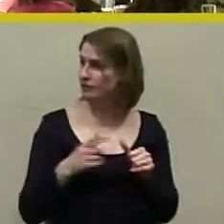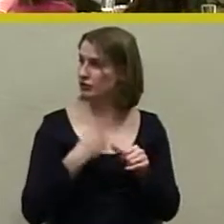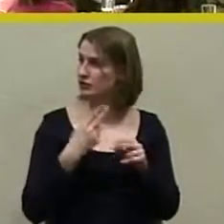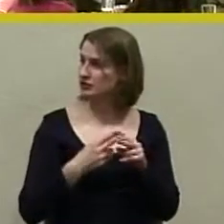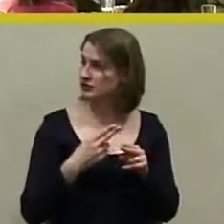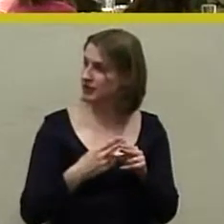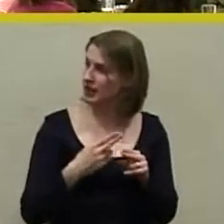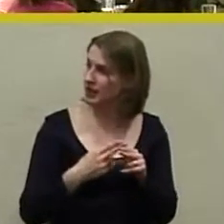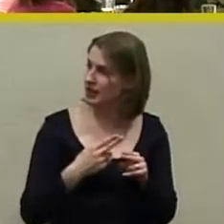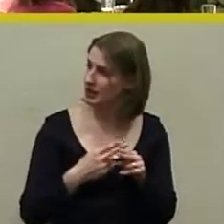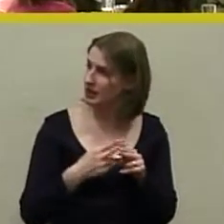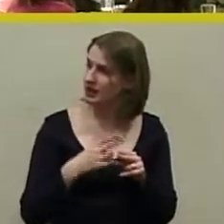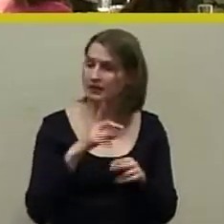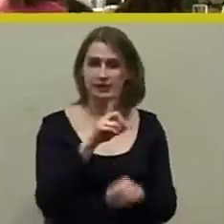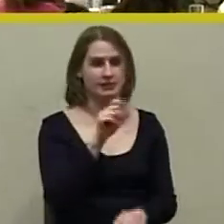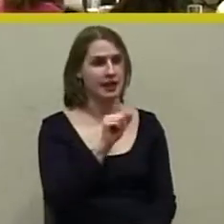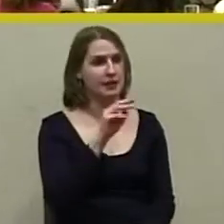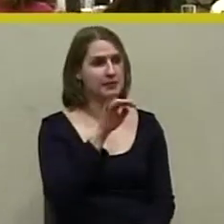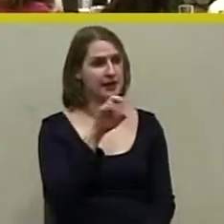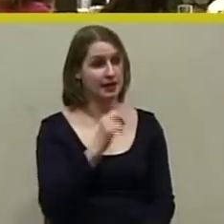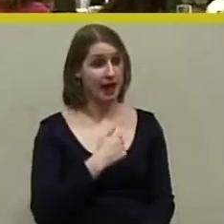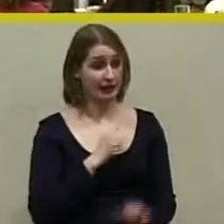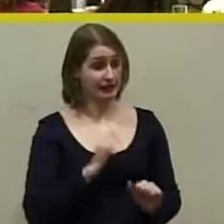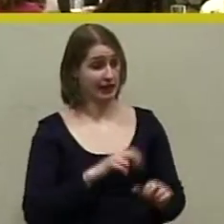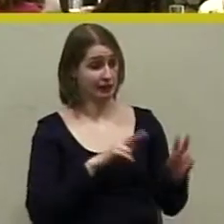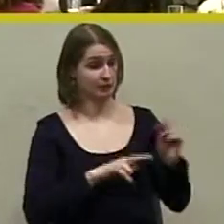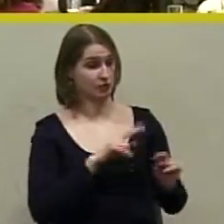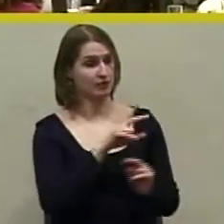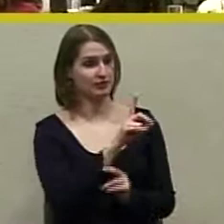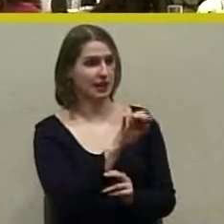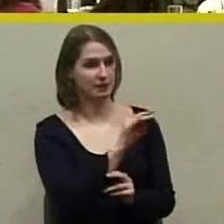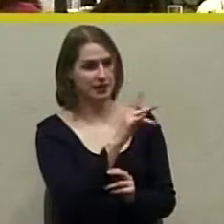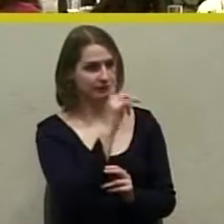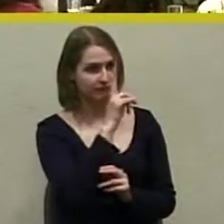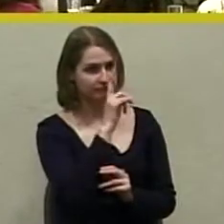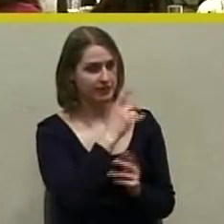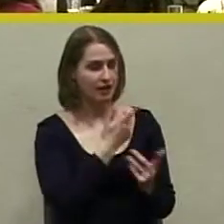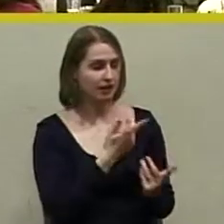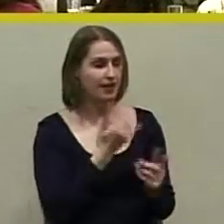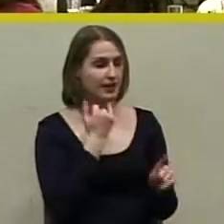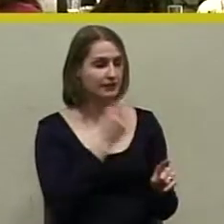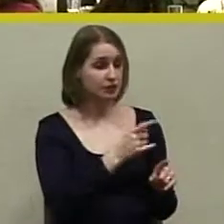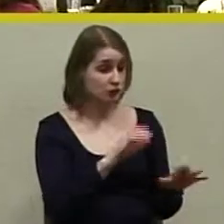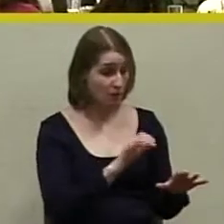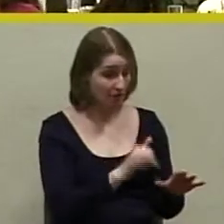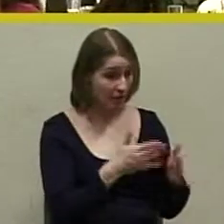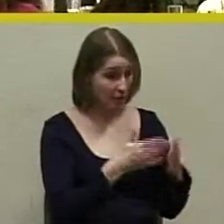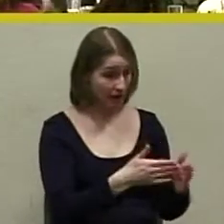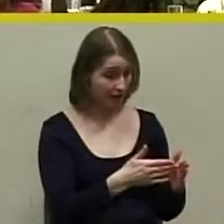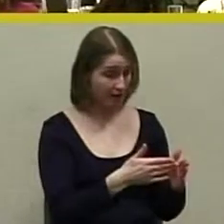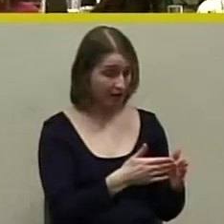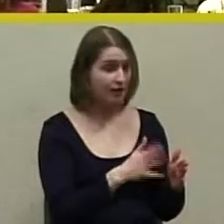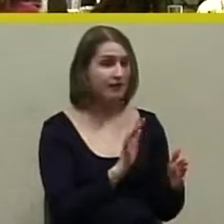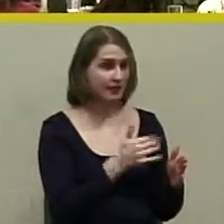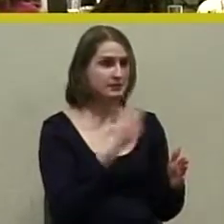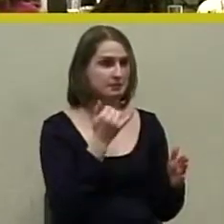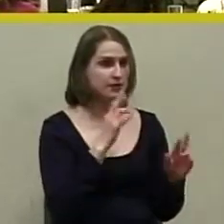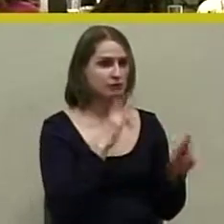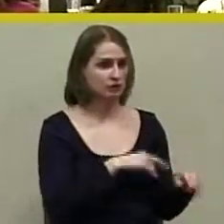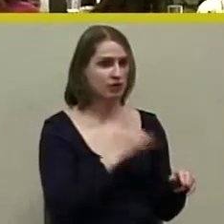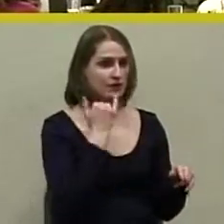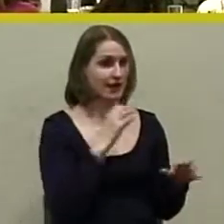Damien. Damon? Damien. Damien. I can observe Damien, and if he is doing it this way, this is the best